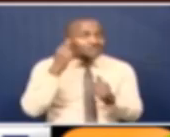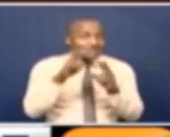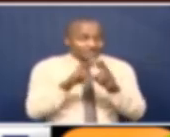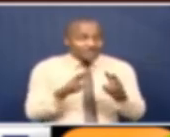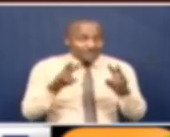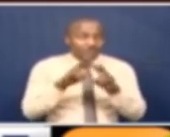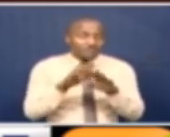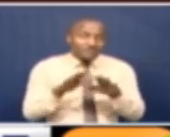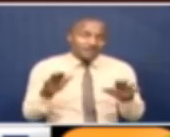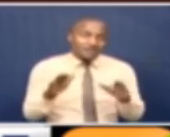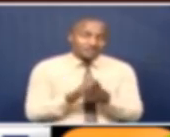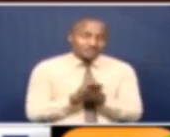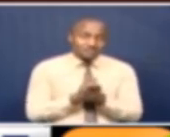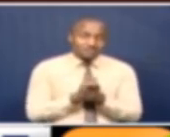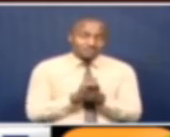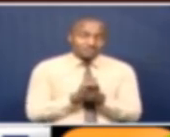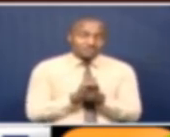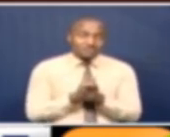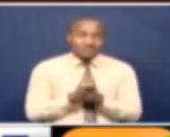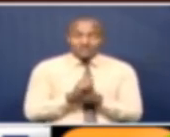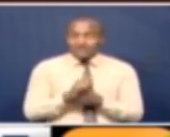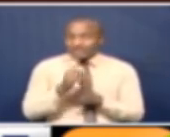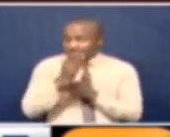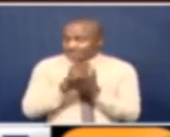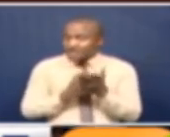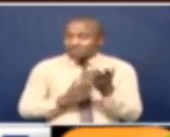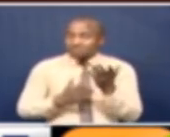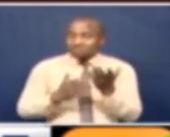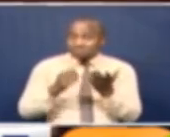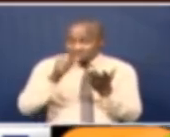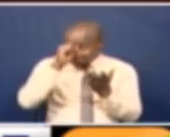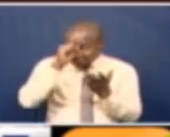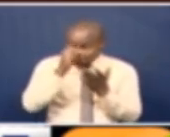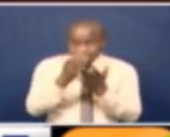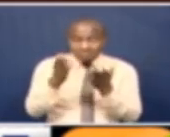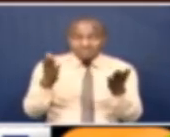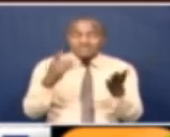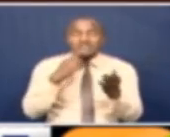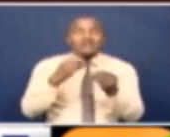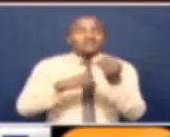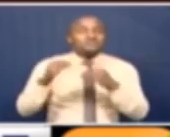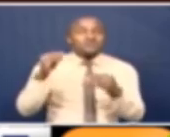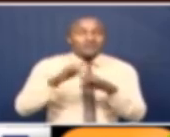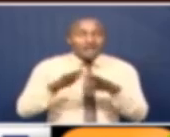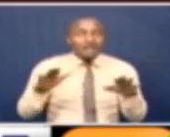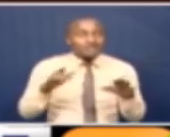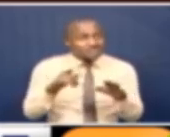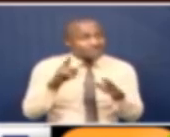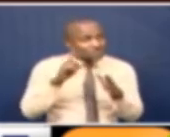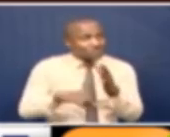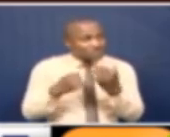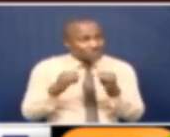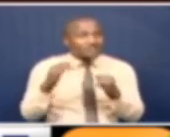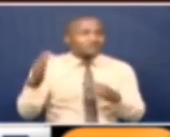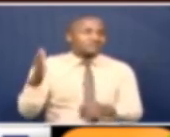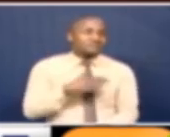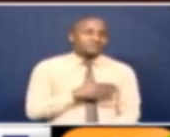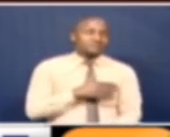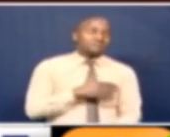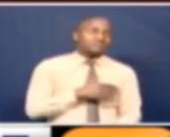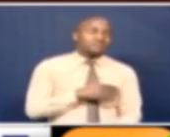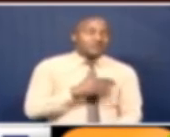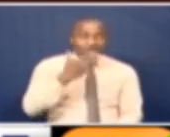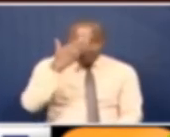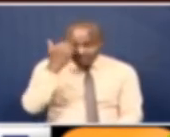land. You know, there's some stupidity in us in the way that we've sold all our land, which is what we are now trying to reclaim back.